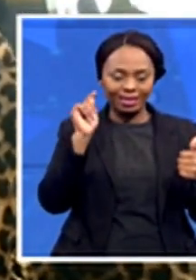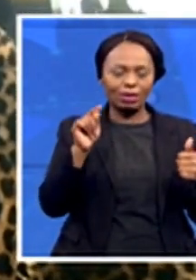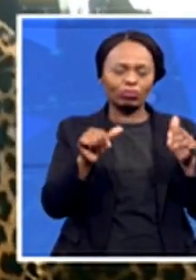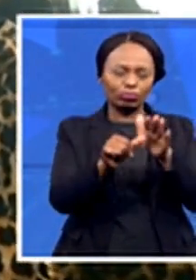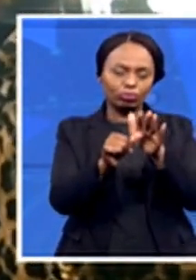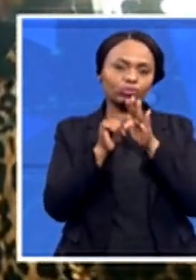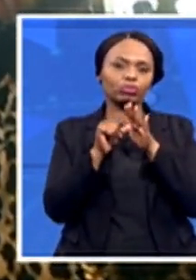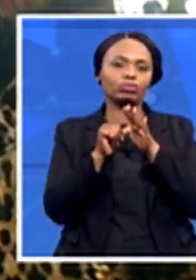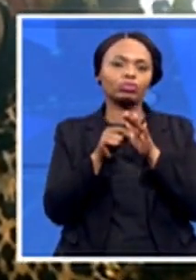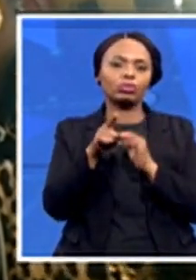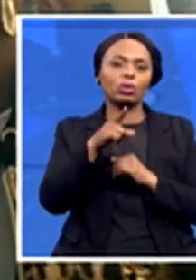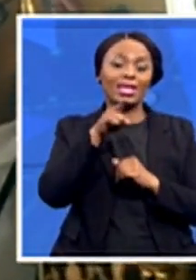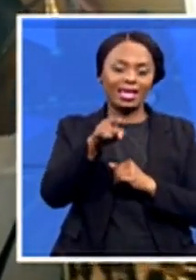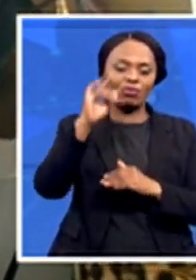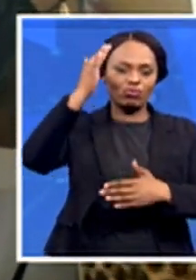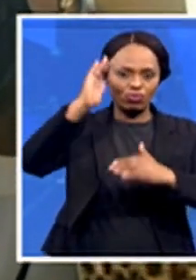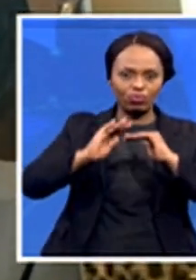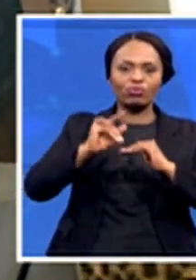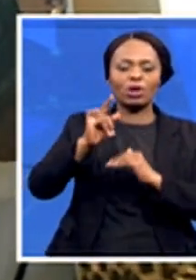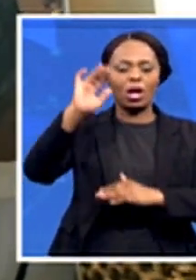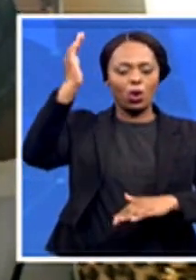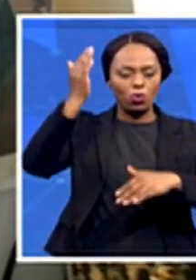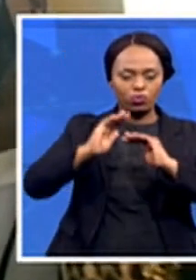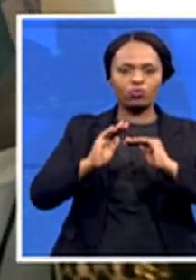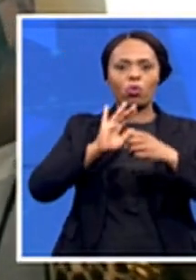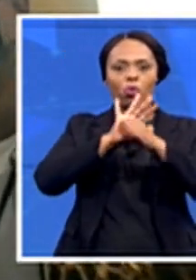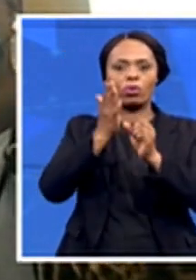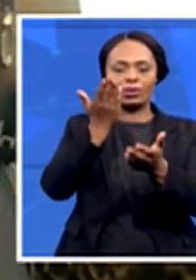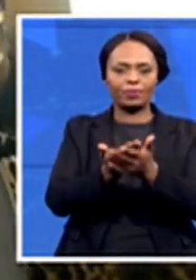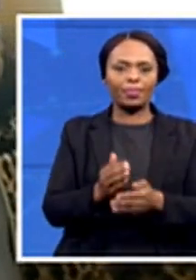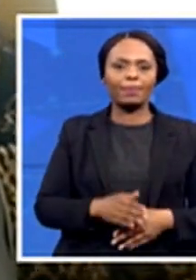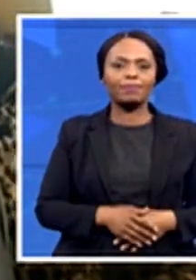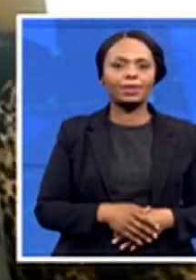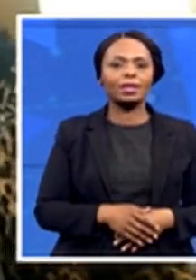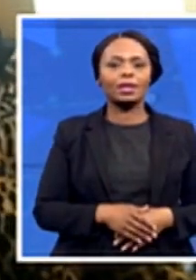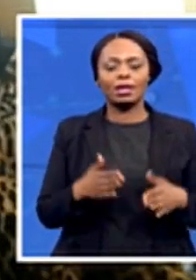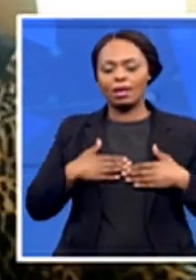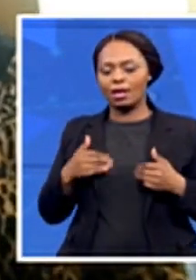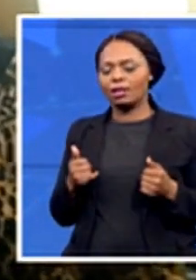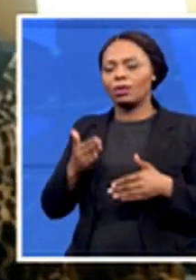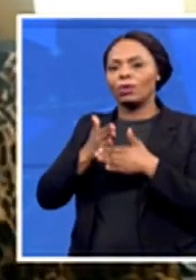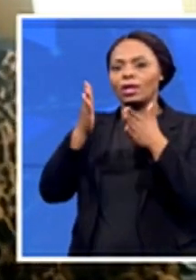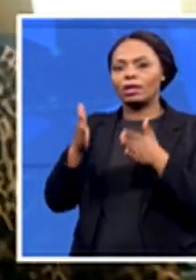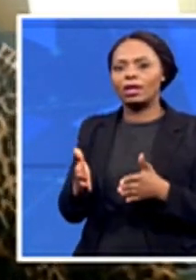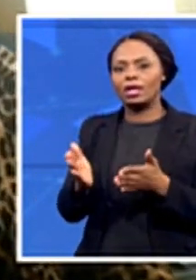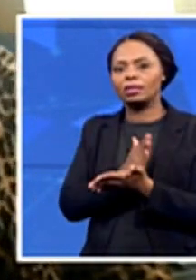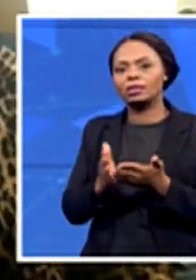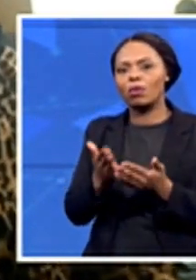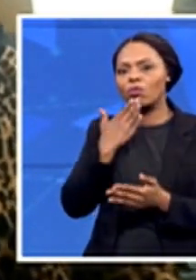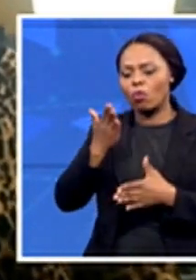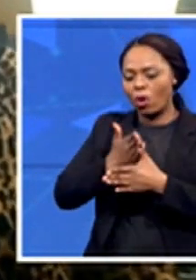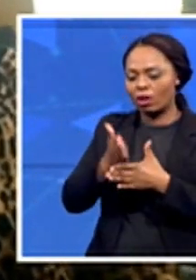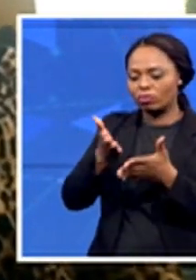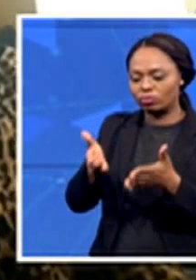Have you noticed a sense of fatigue amongst the health workers, particularly the ones on the ground? Yeah, these workers are so